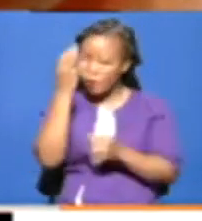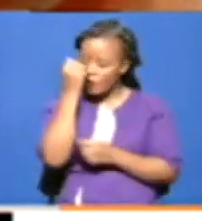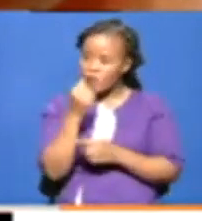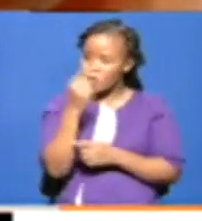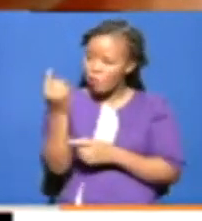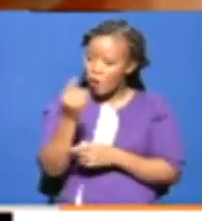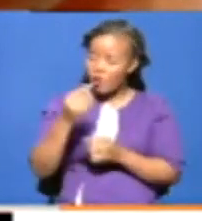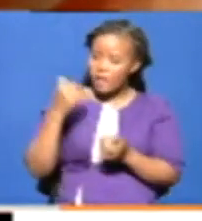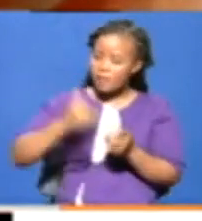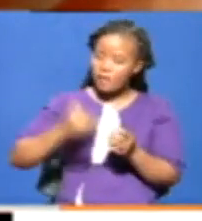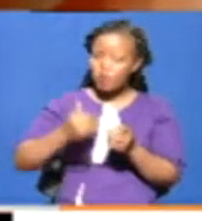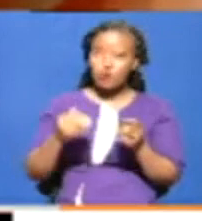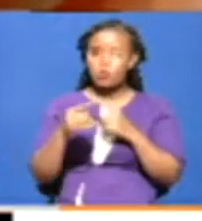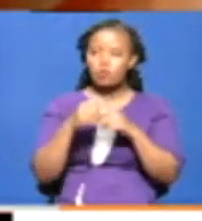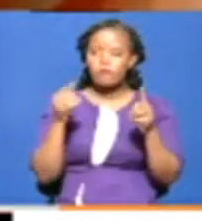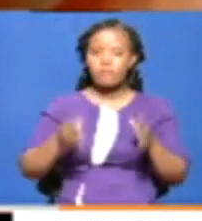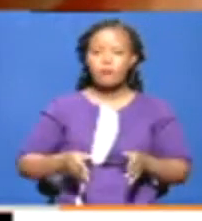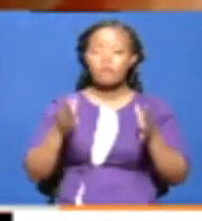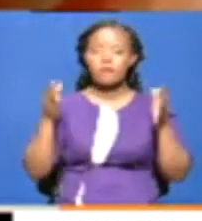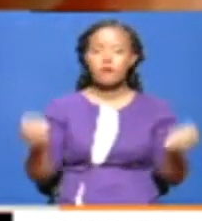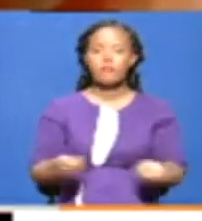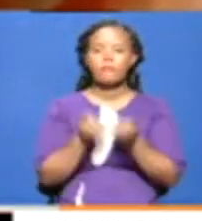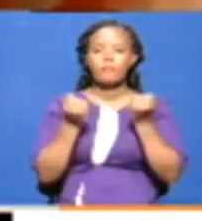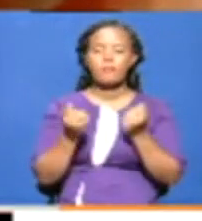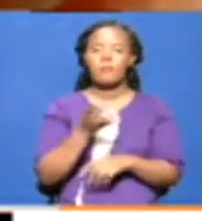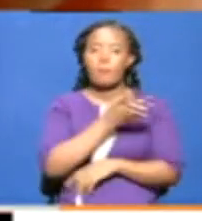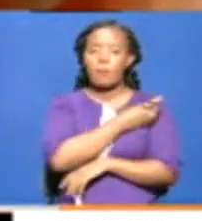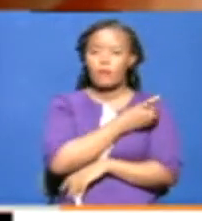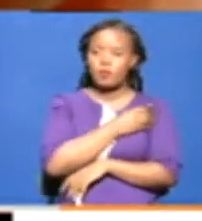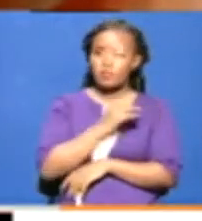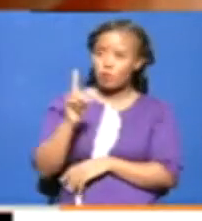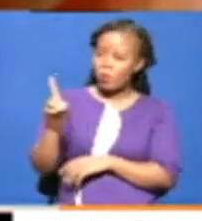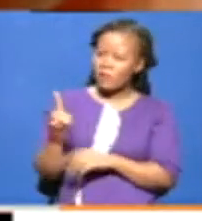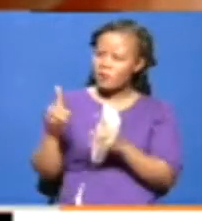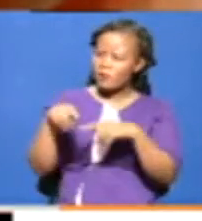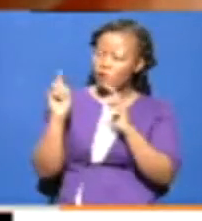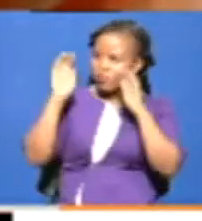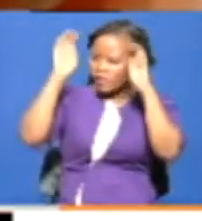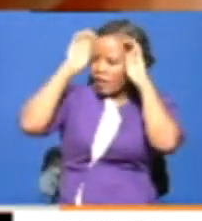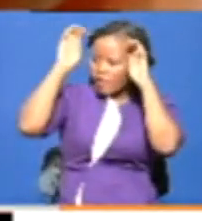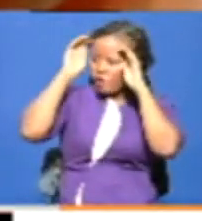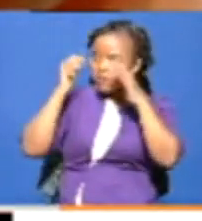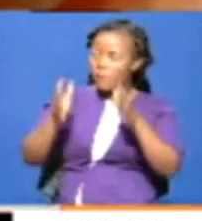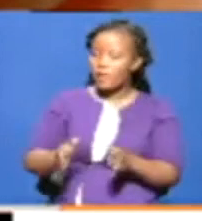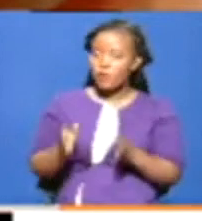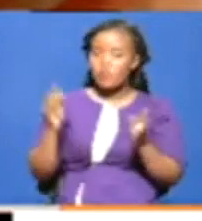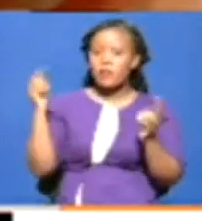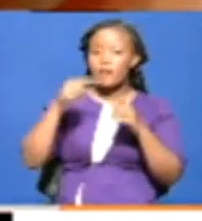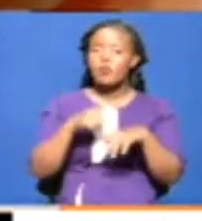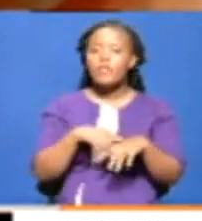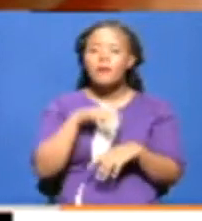killed in a road accident. Dr. Zennaye Mekonnen Zelekhe was an Ethiopian national who until his demise had